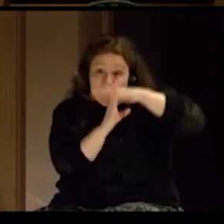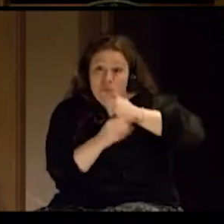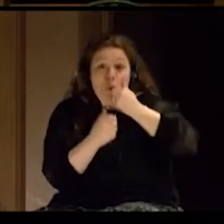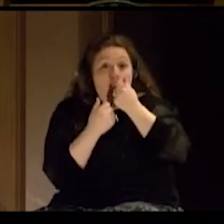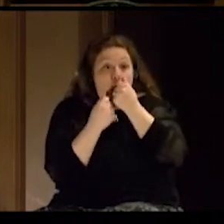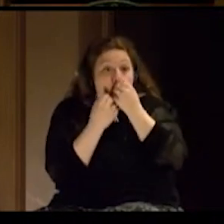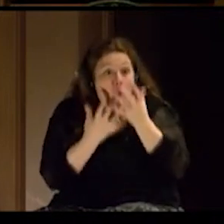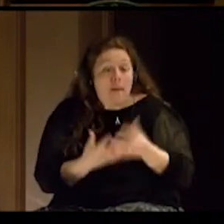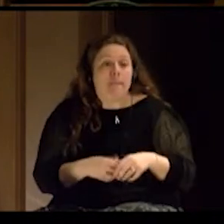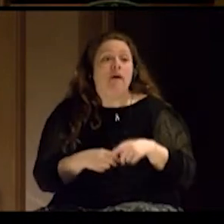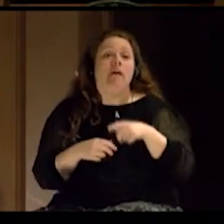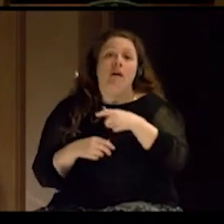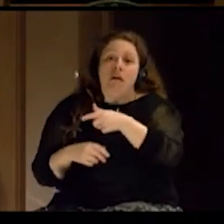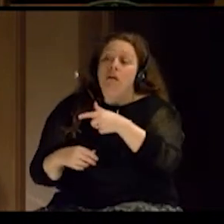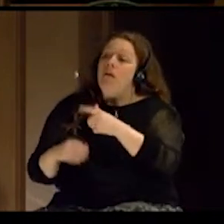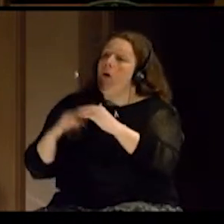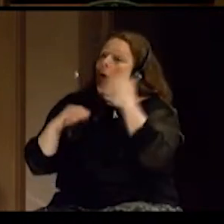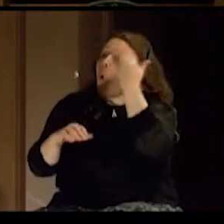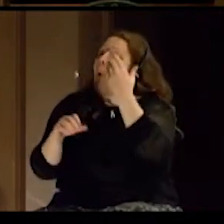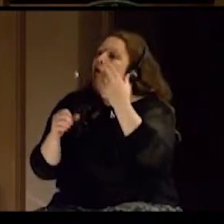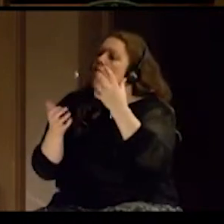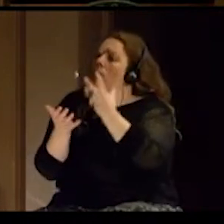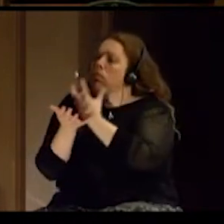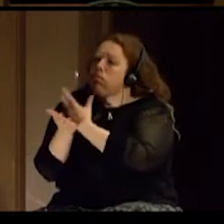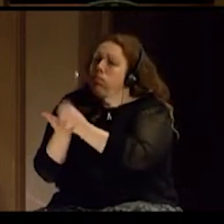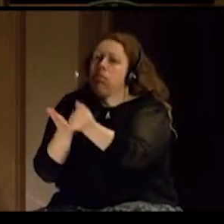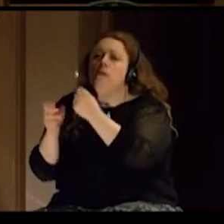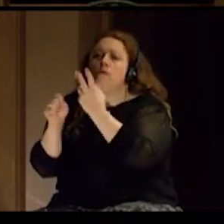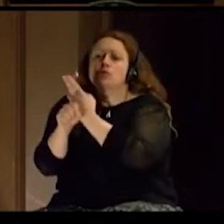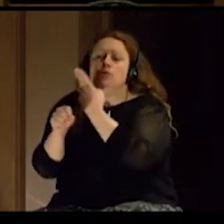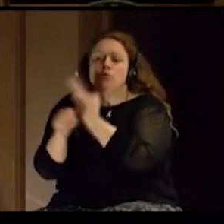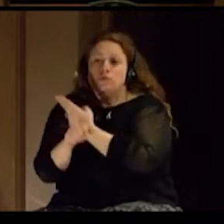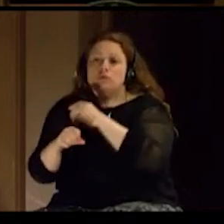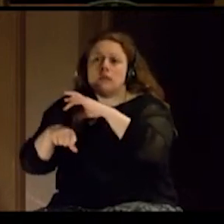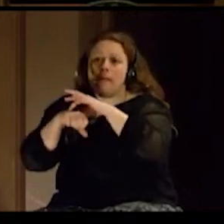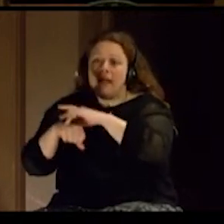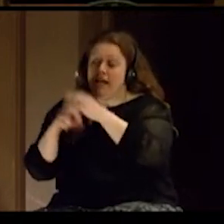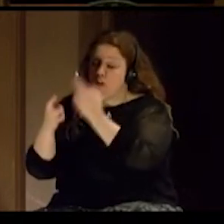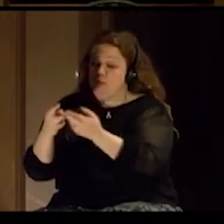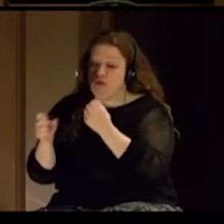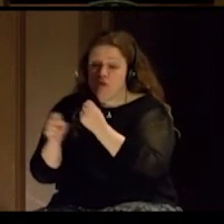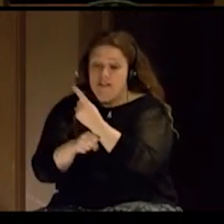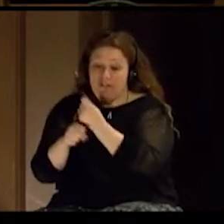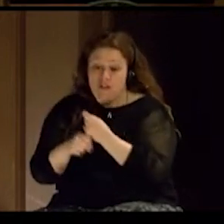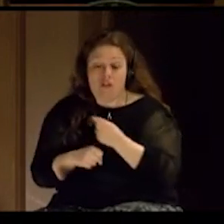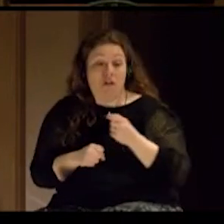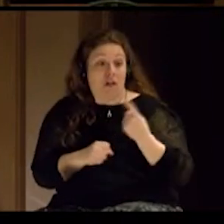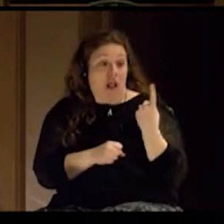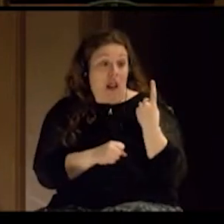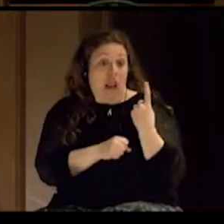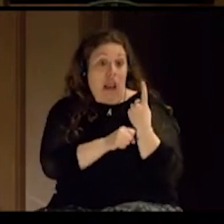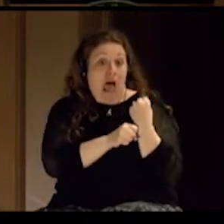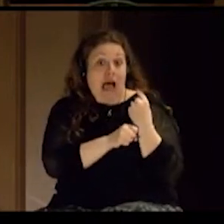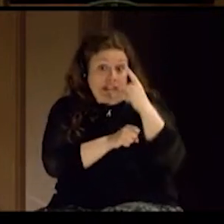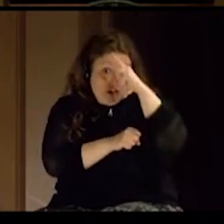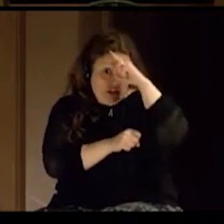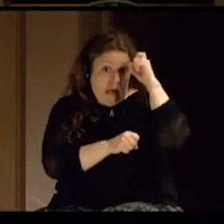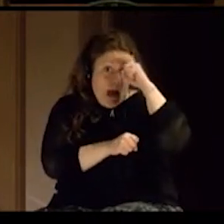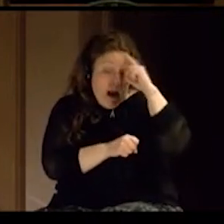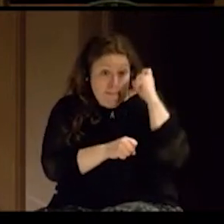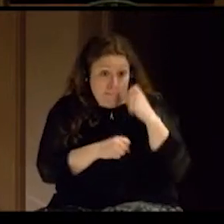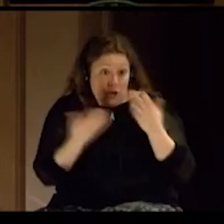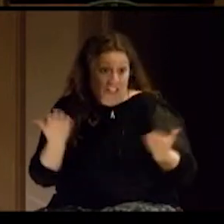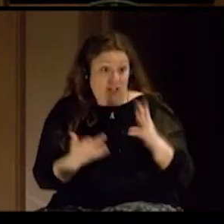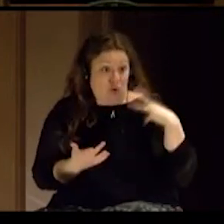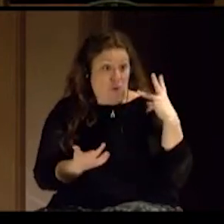the planet's resources every year, to the wildfires that last summer made those of us here in Washington breathe